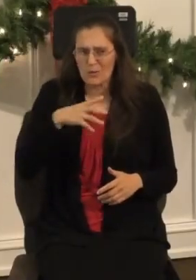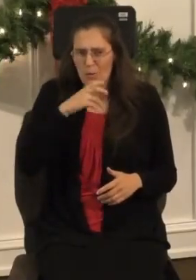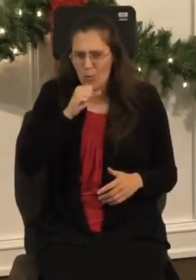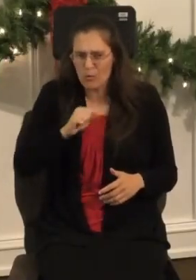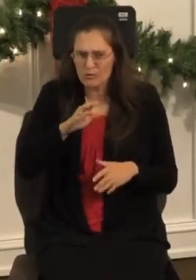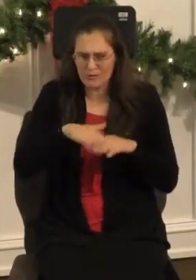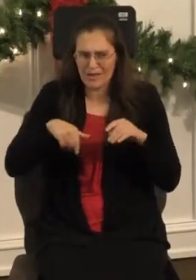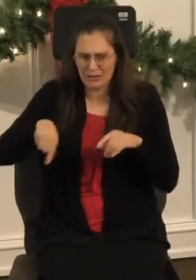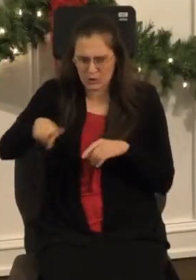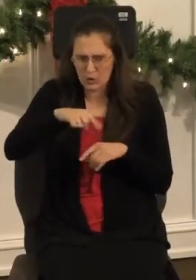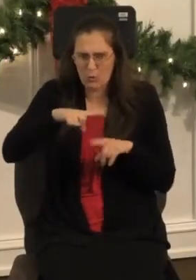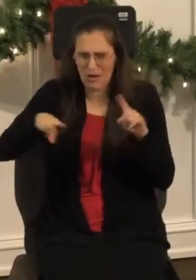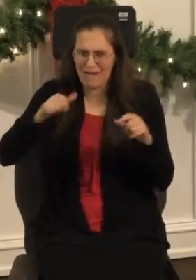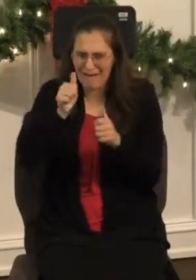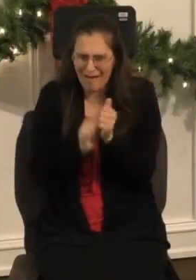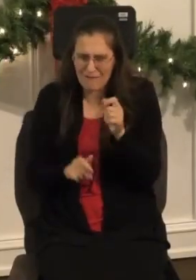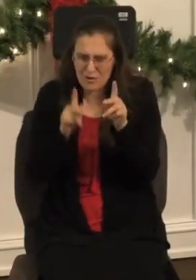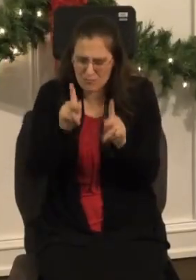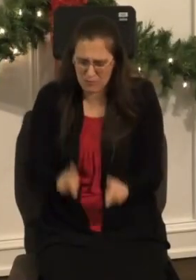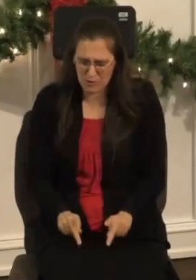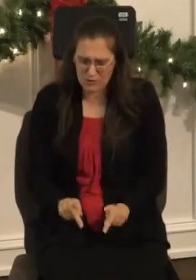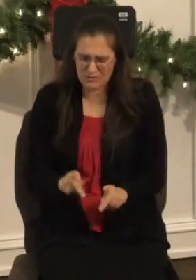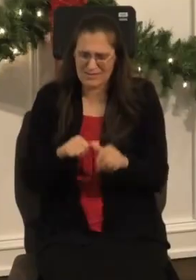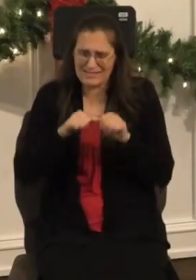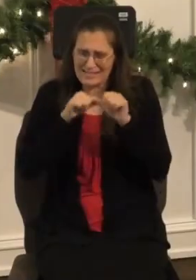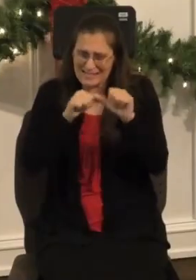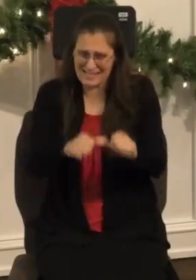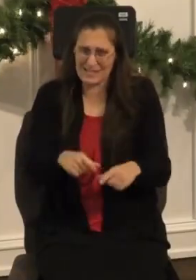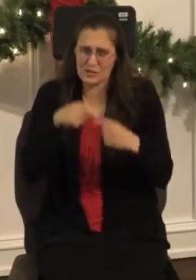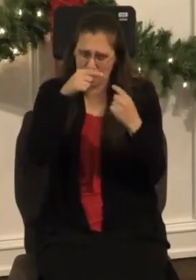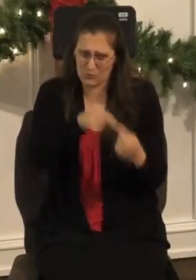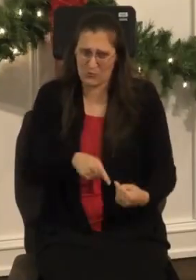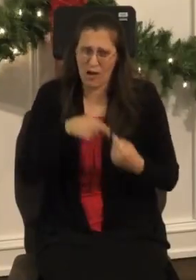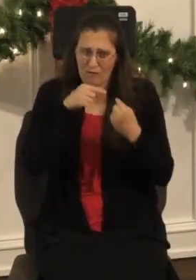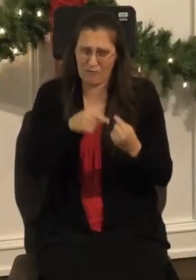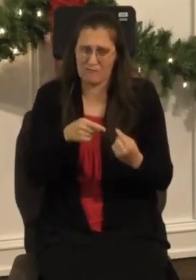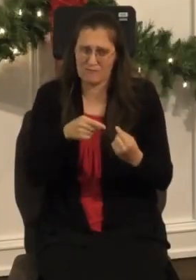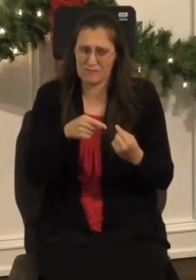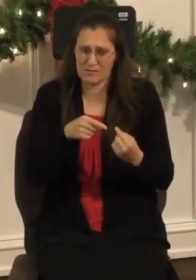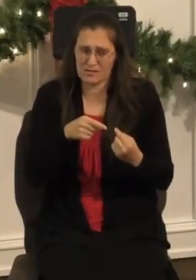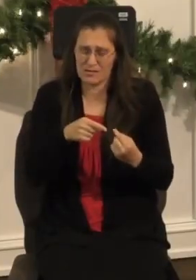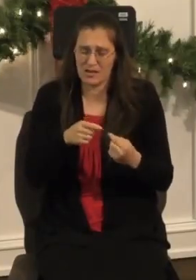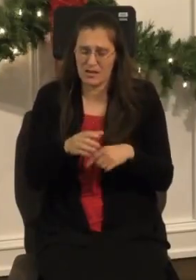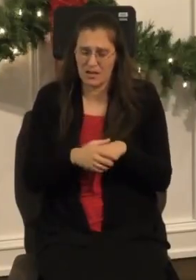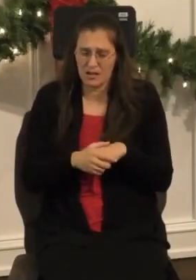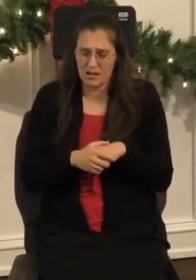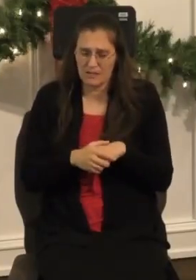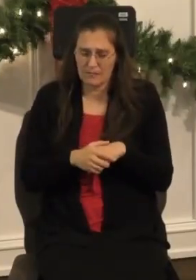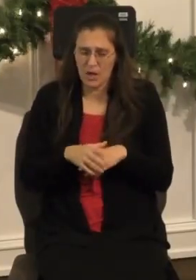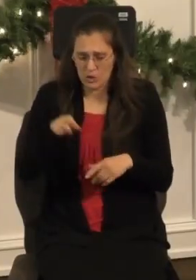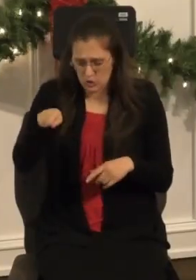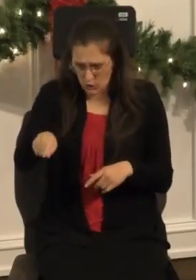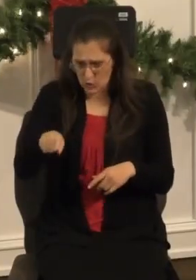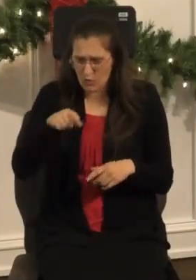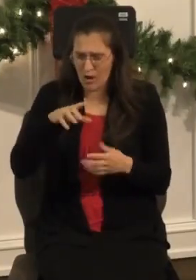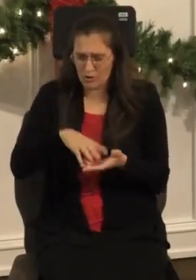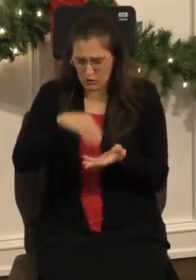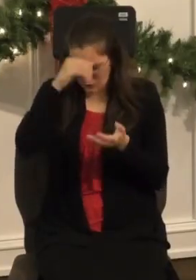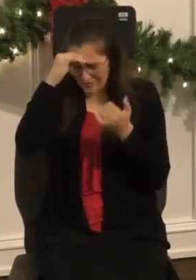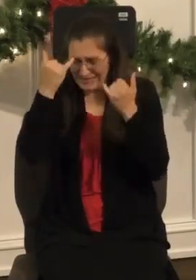everybody still deals with it, and you're learning, when you want to just scream out like that goat, you're learning right